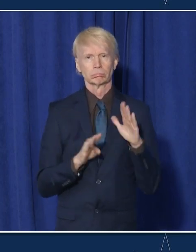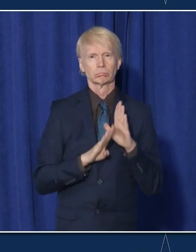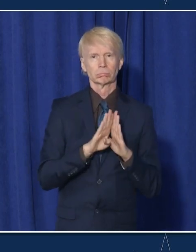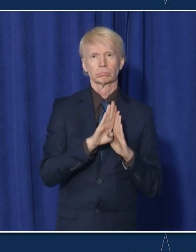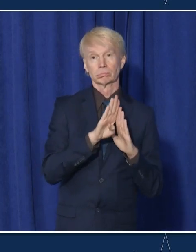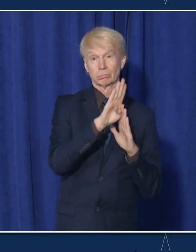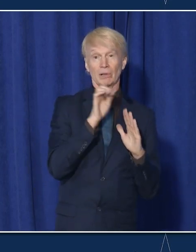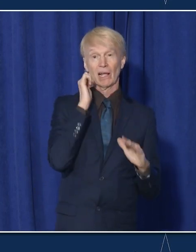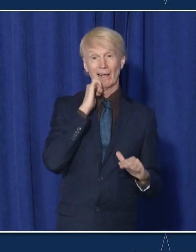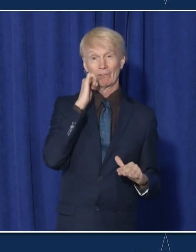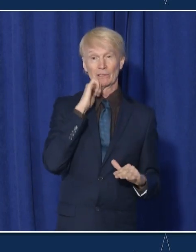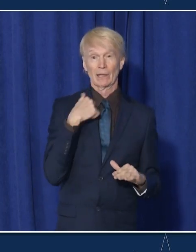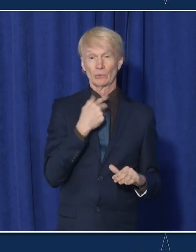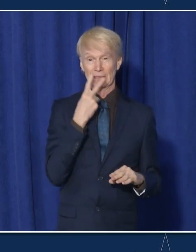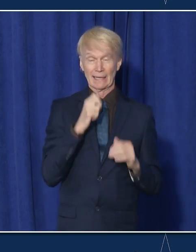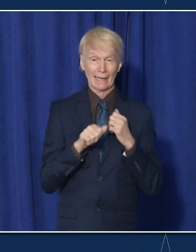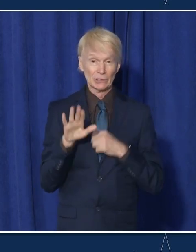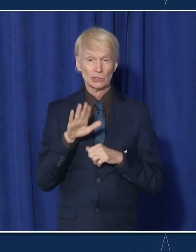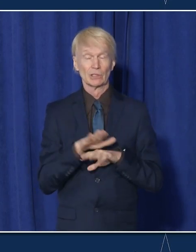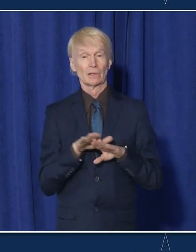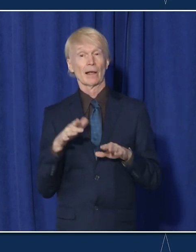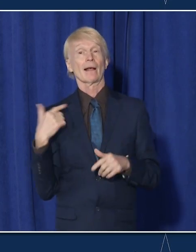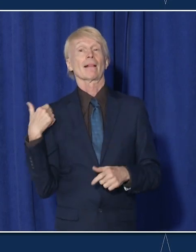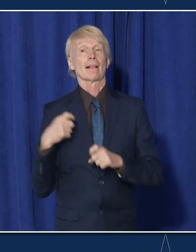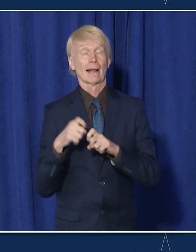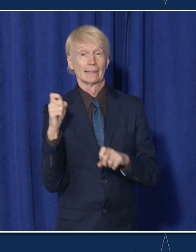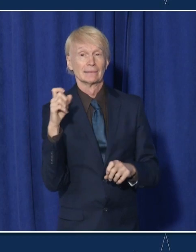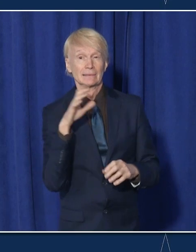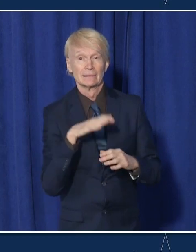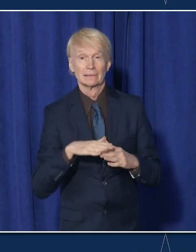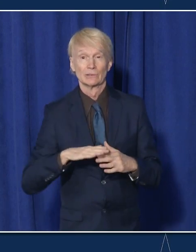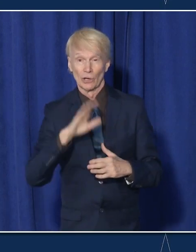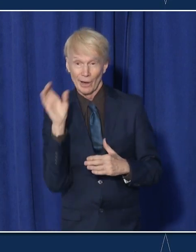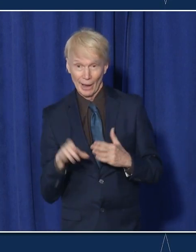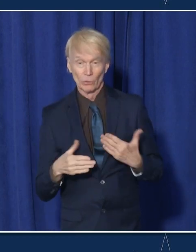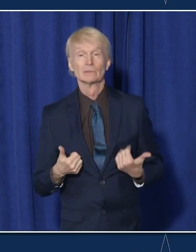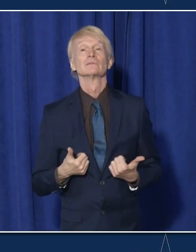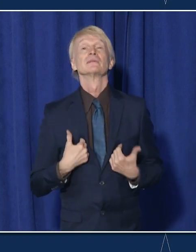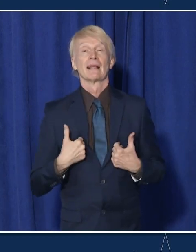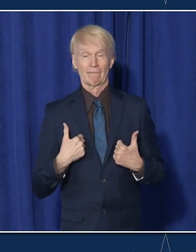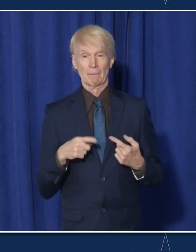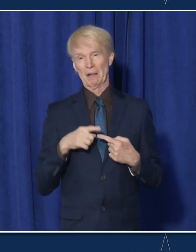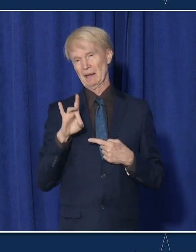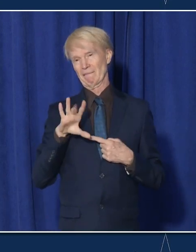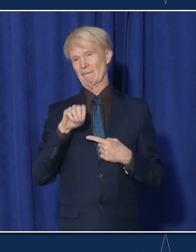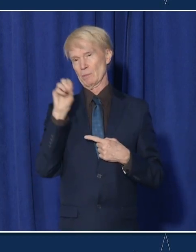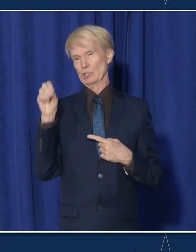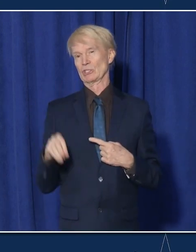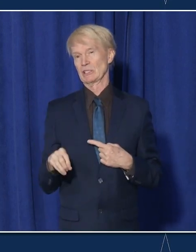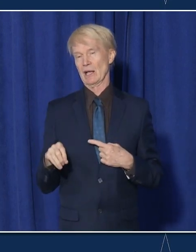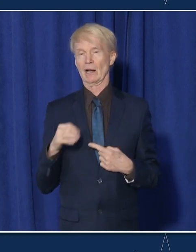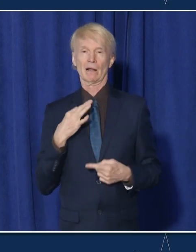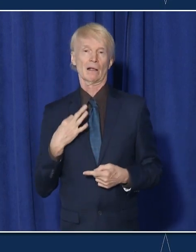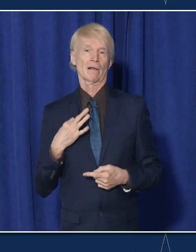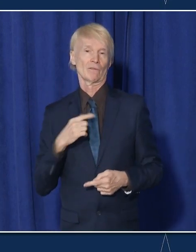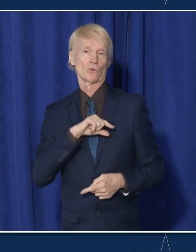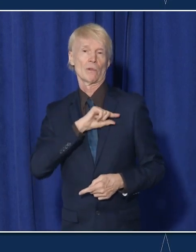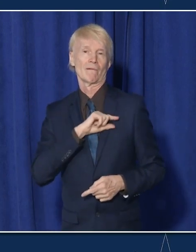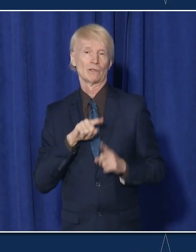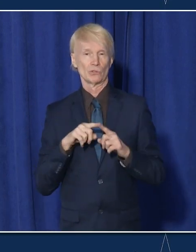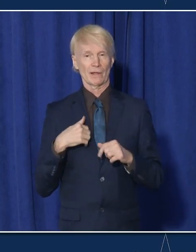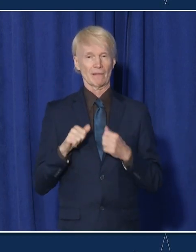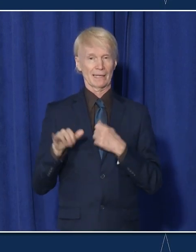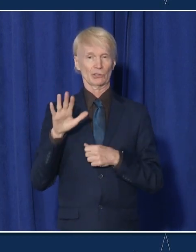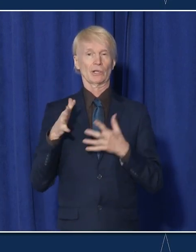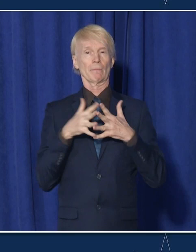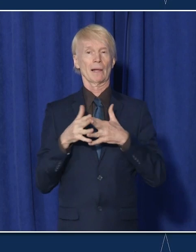we are seeing Asian, non-Latinx Chicagoans be most likely to be vaccinated. About 85% of eligible Asian